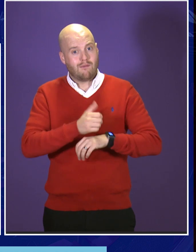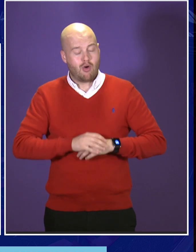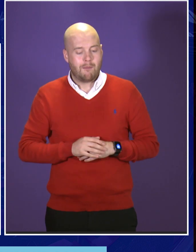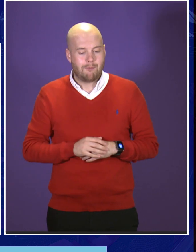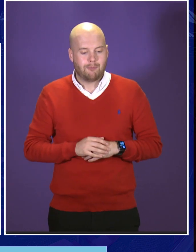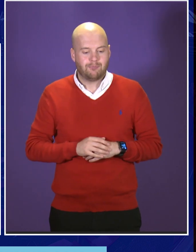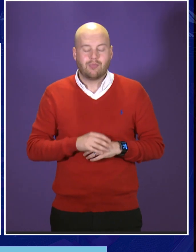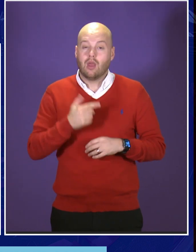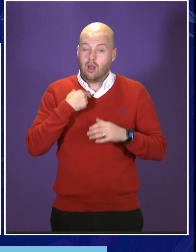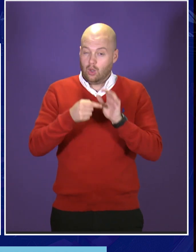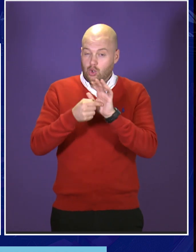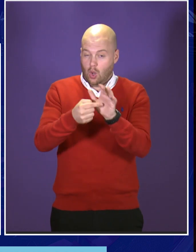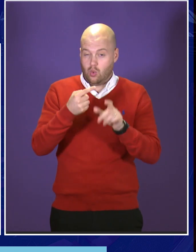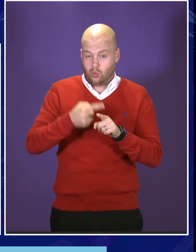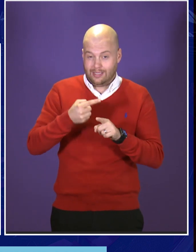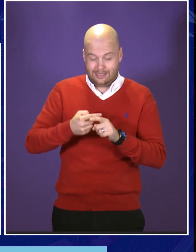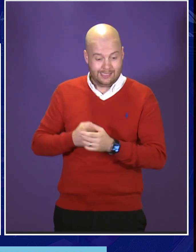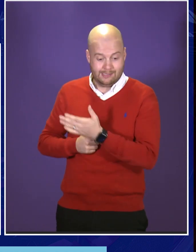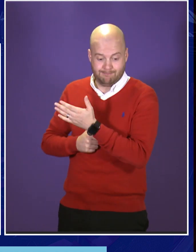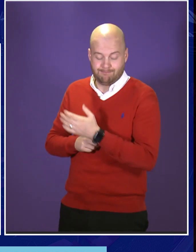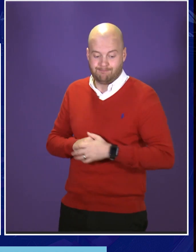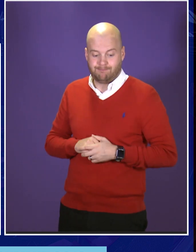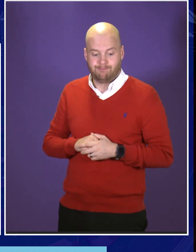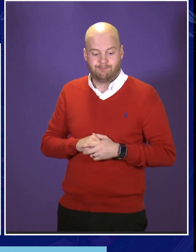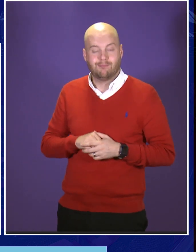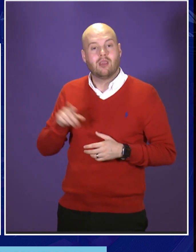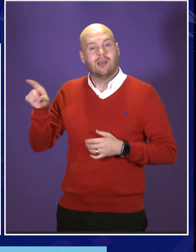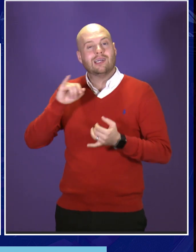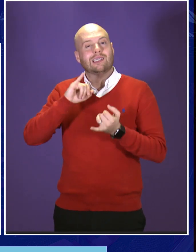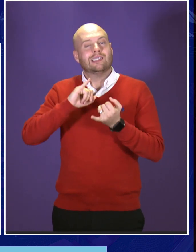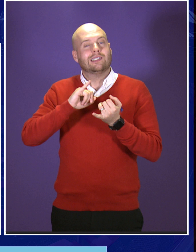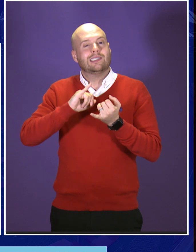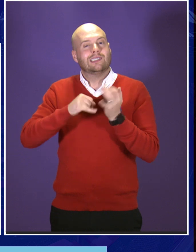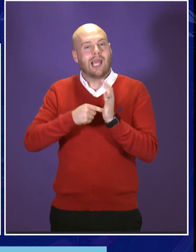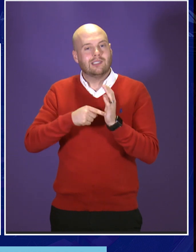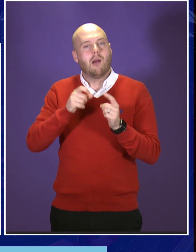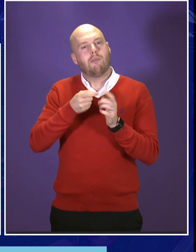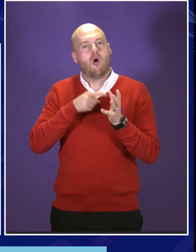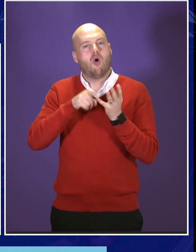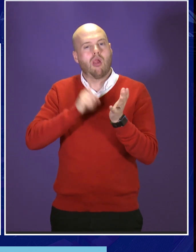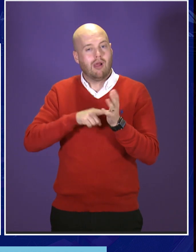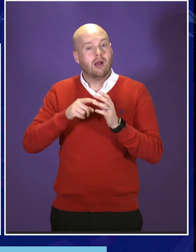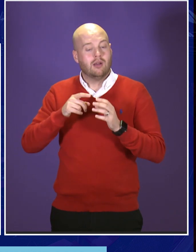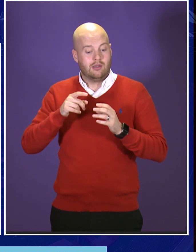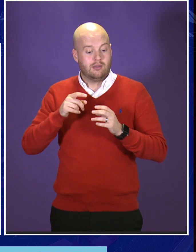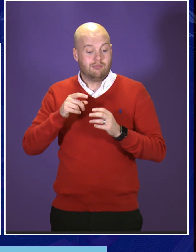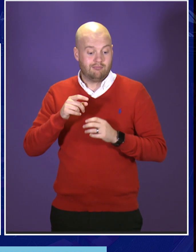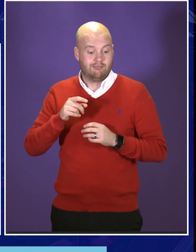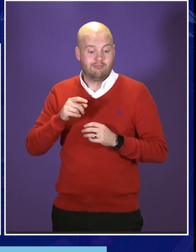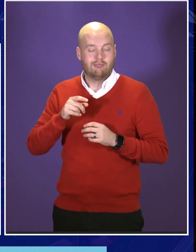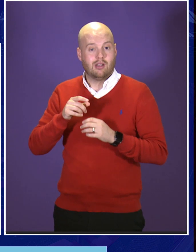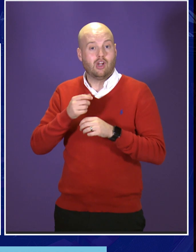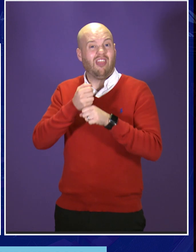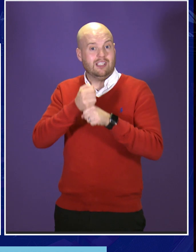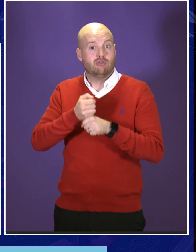to show you, but I'll show you because it is quite cool. This is St. Paul's Cathedral. How many people here have been there? Okay, so the